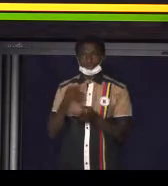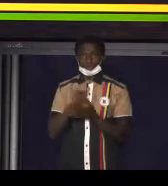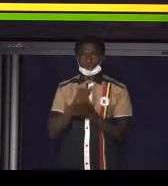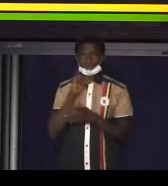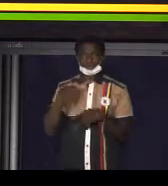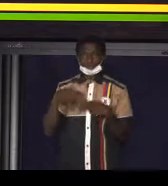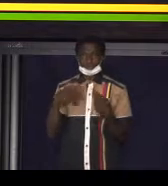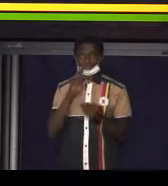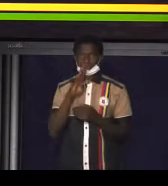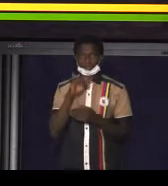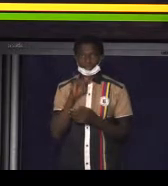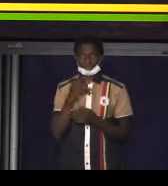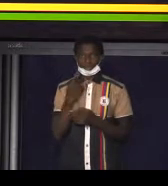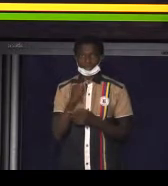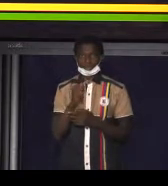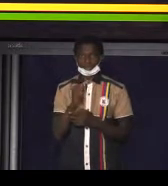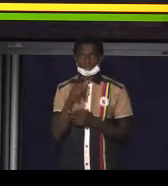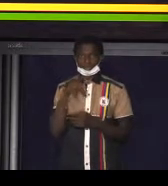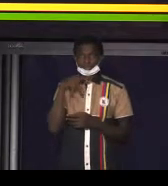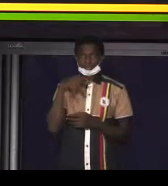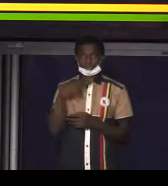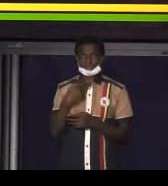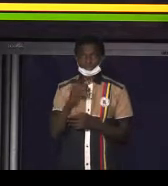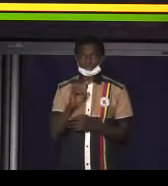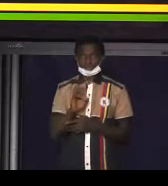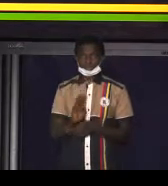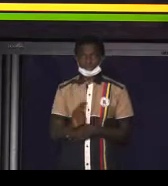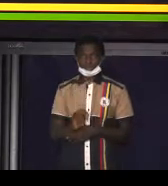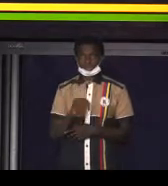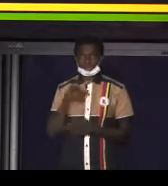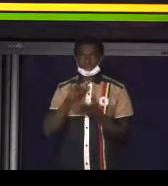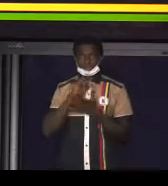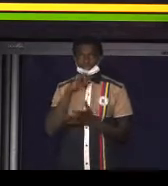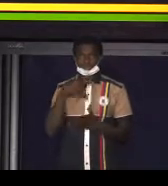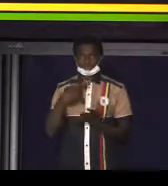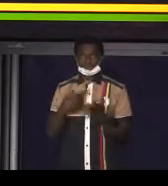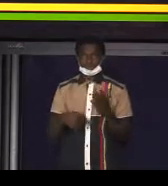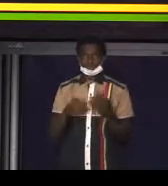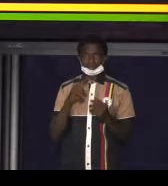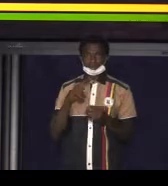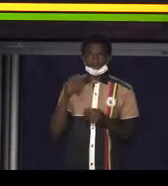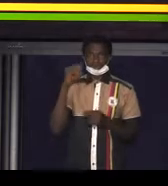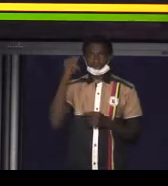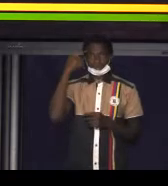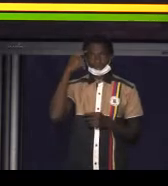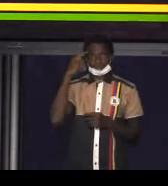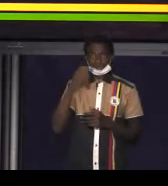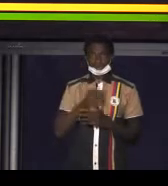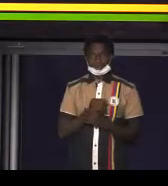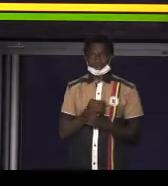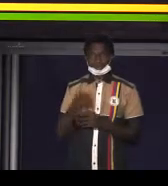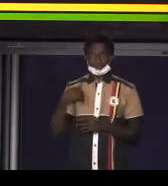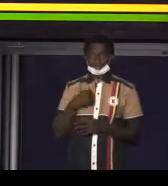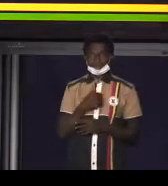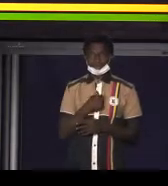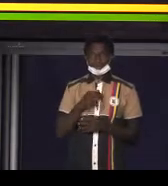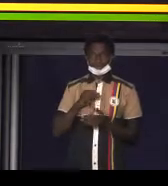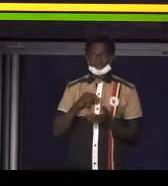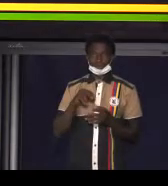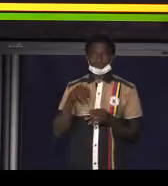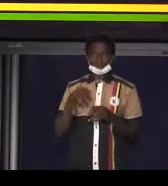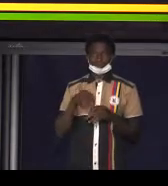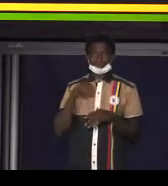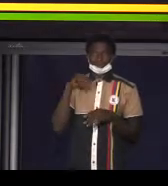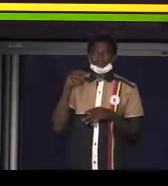being supplied by the PHCN. That's when you think what we regard